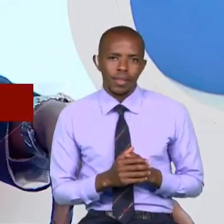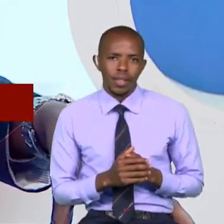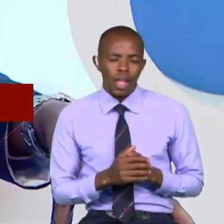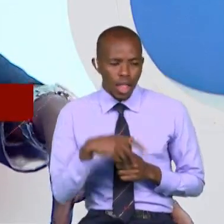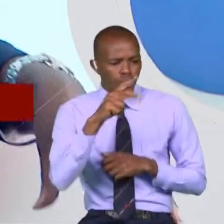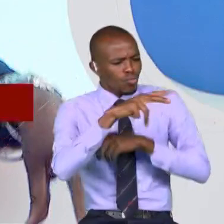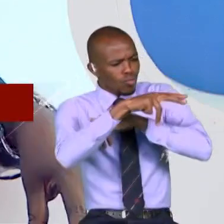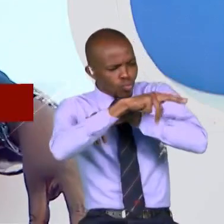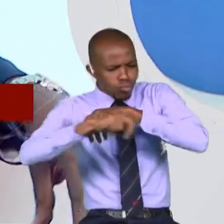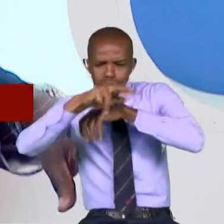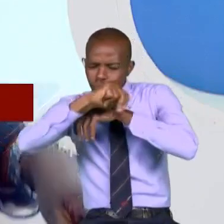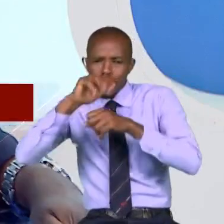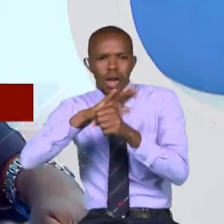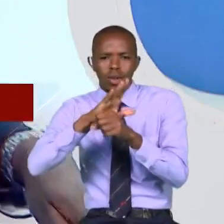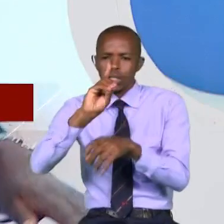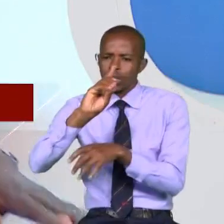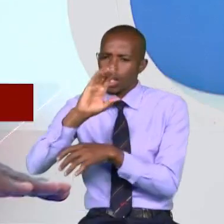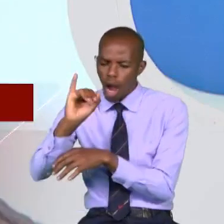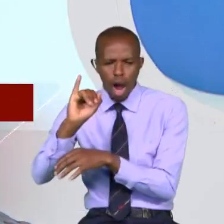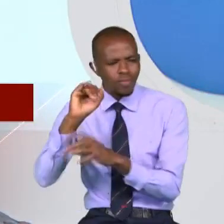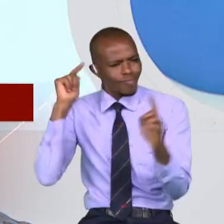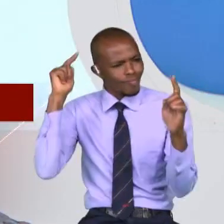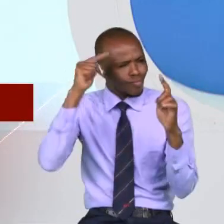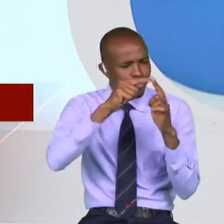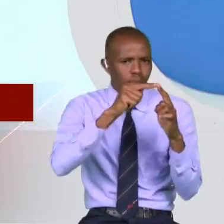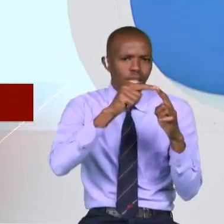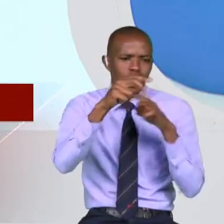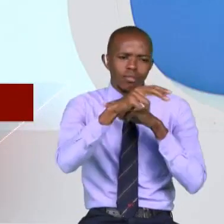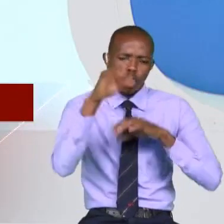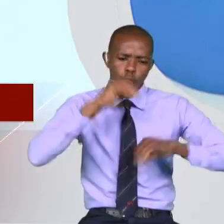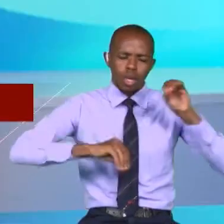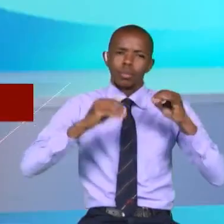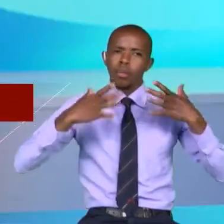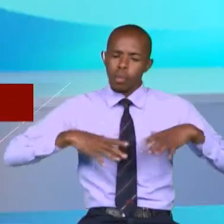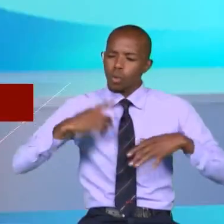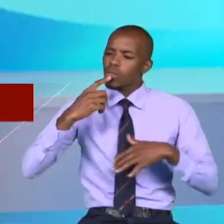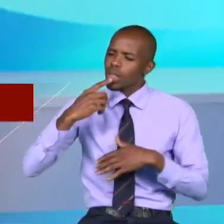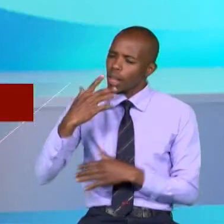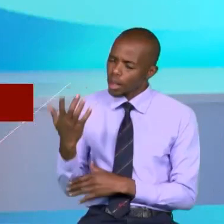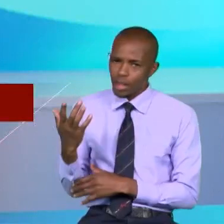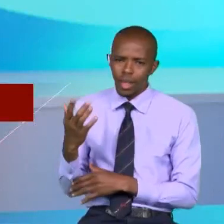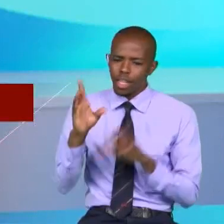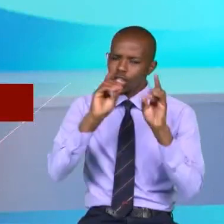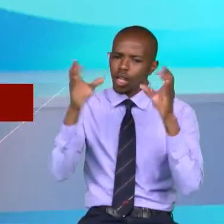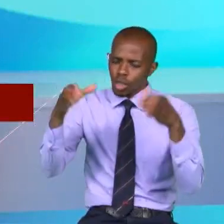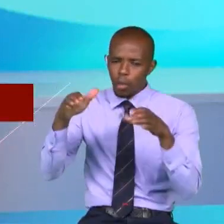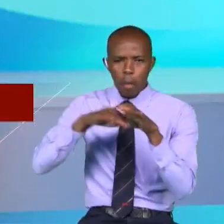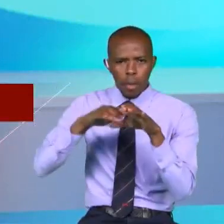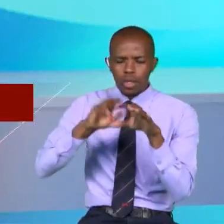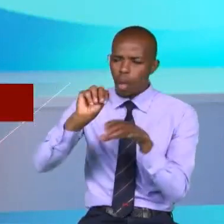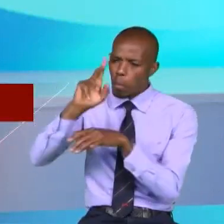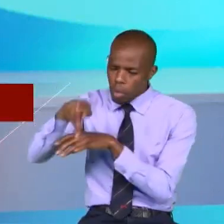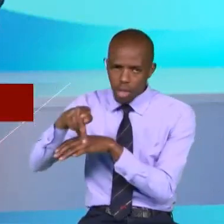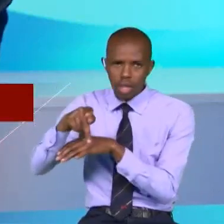country. The DCI is going after the loot. Are you saying it's only Tangatanga members of parliament